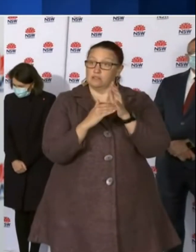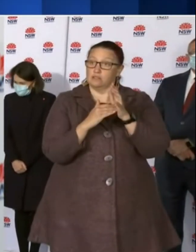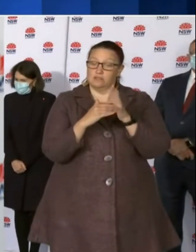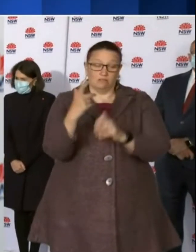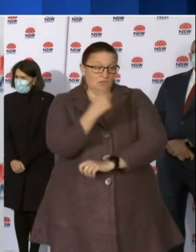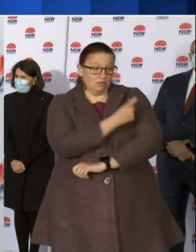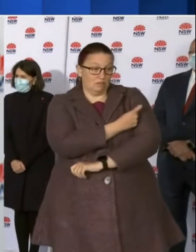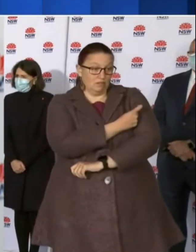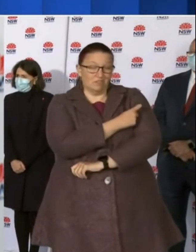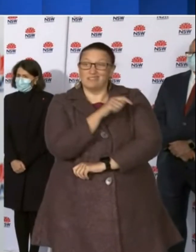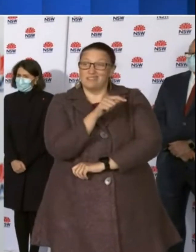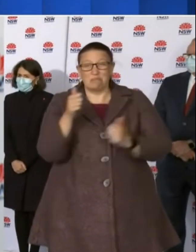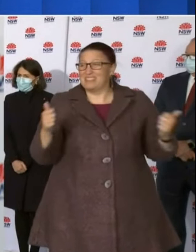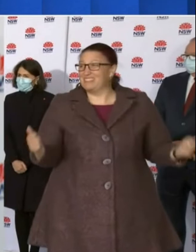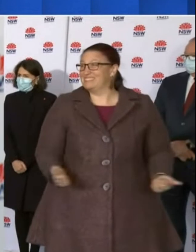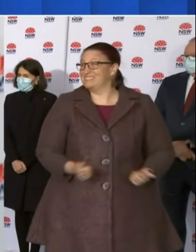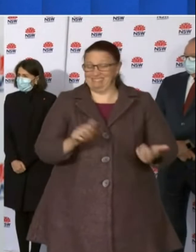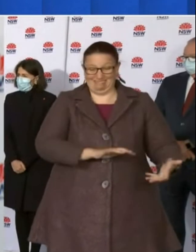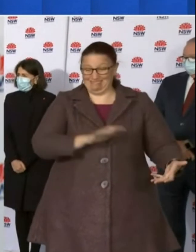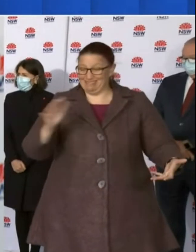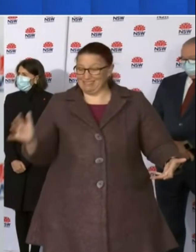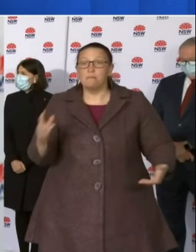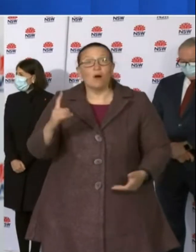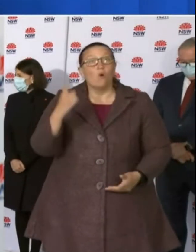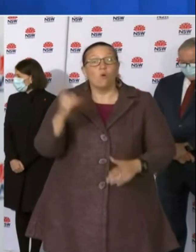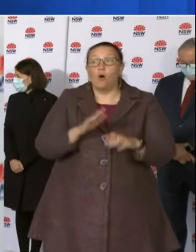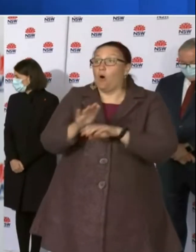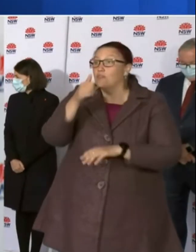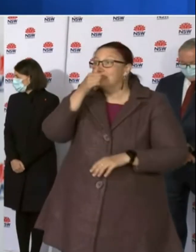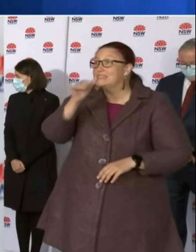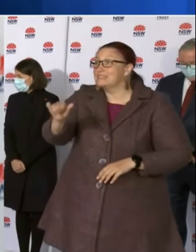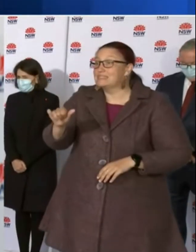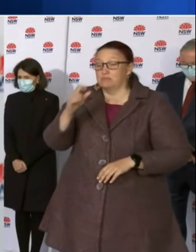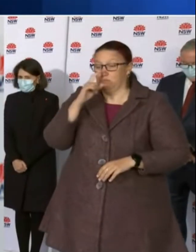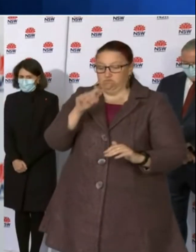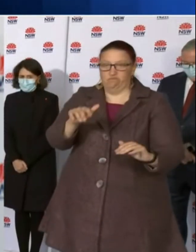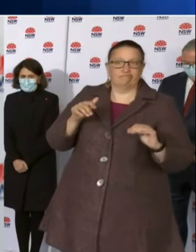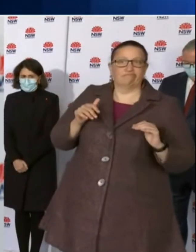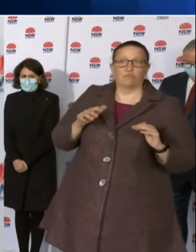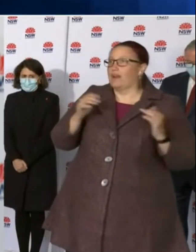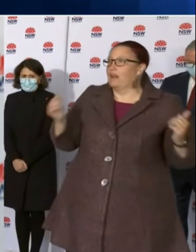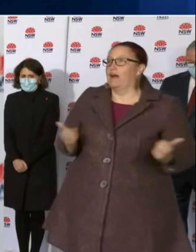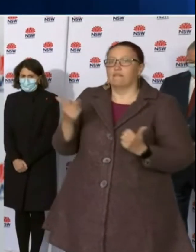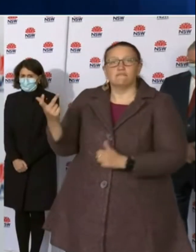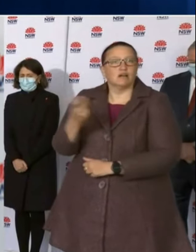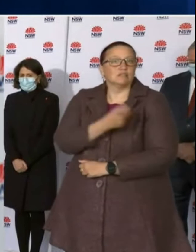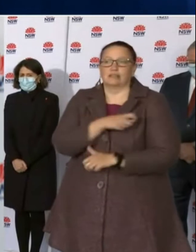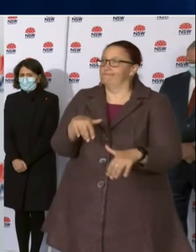high enough. And we have a good vaccine that can be used, where the risk of